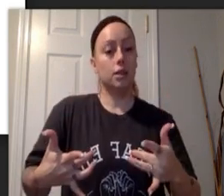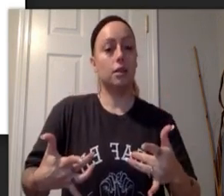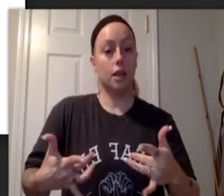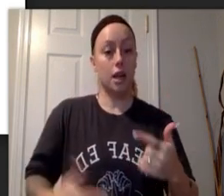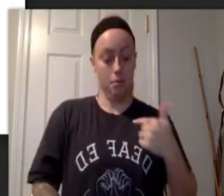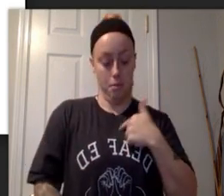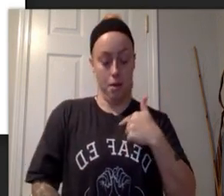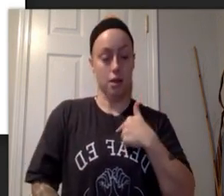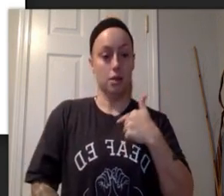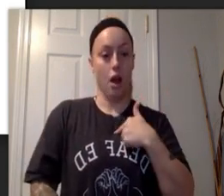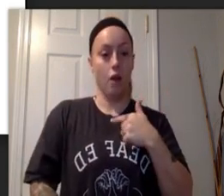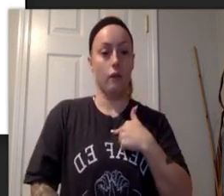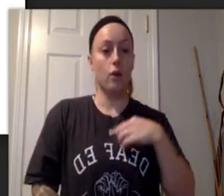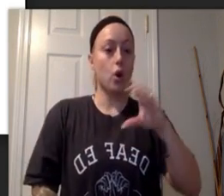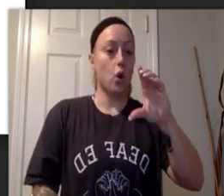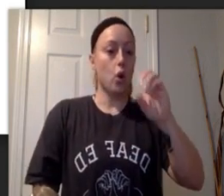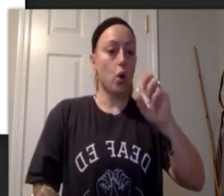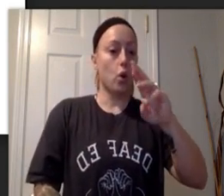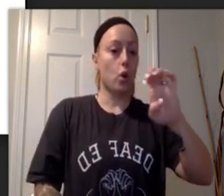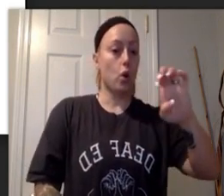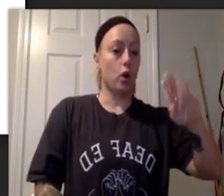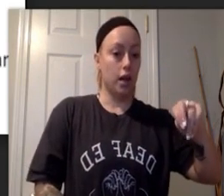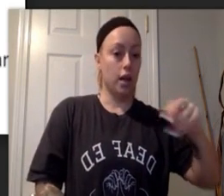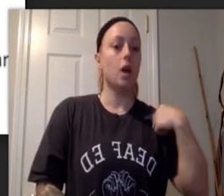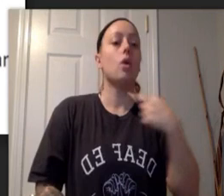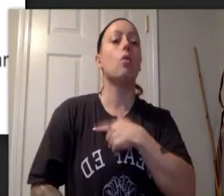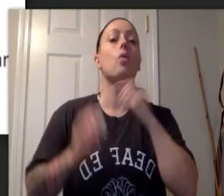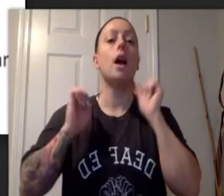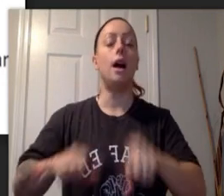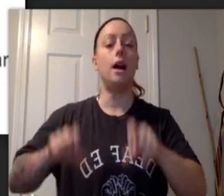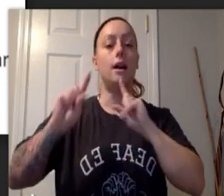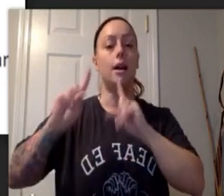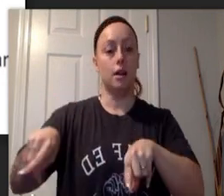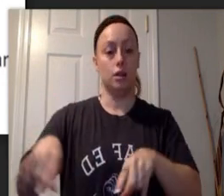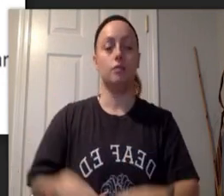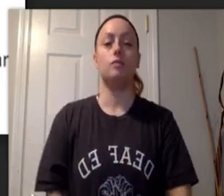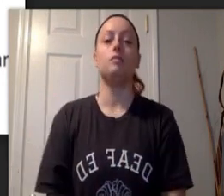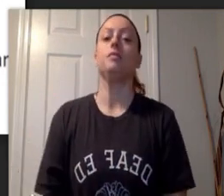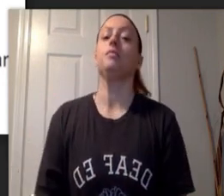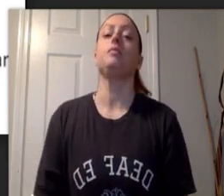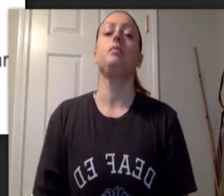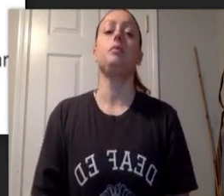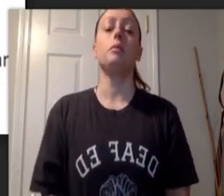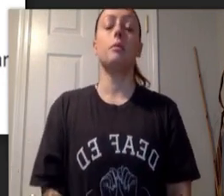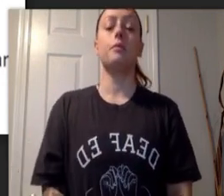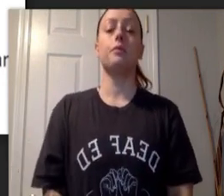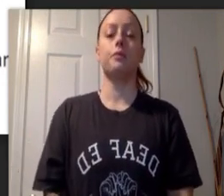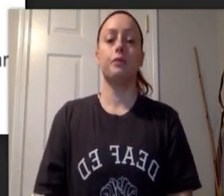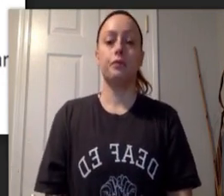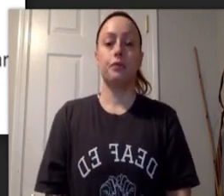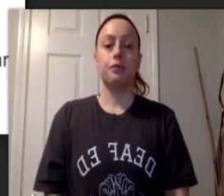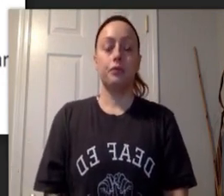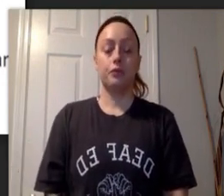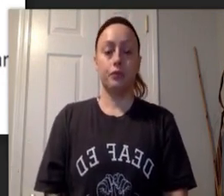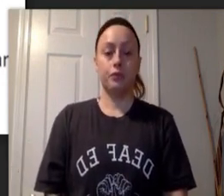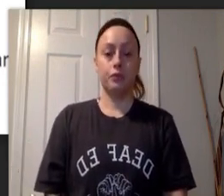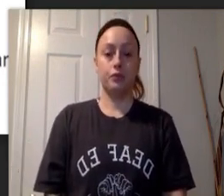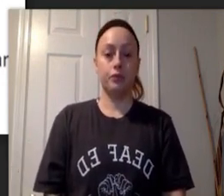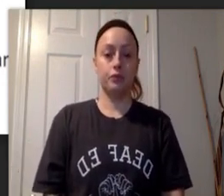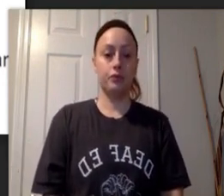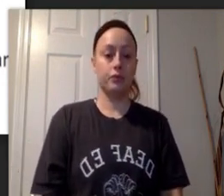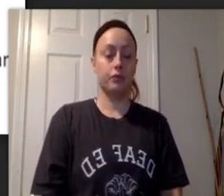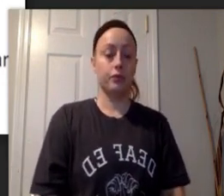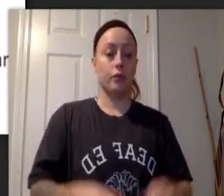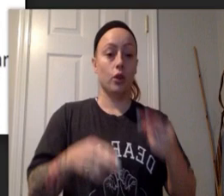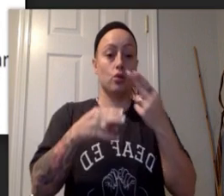Corrine or myself, and then we connect you if we need higher level assistance. So, a couple quick roundup